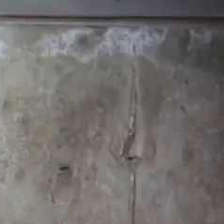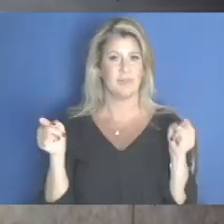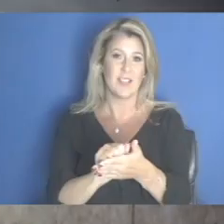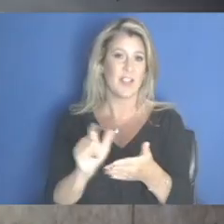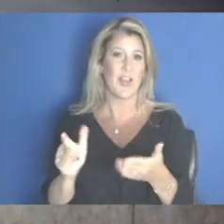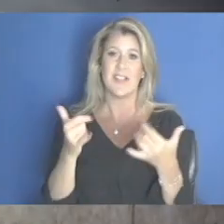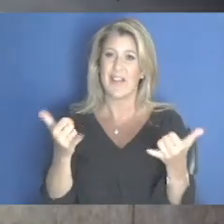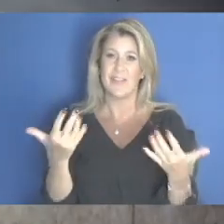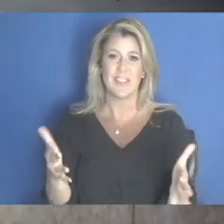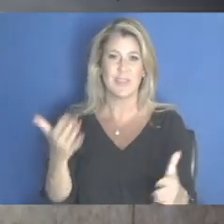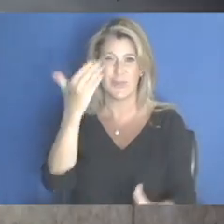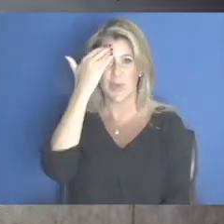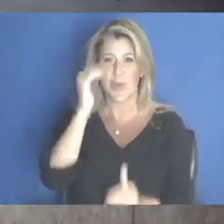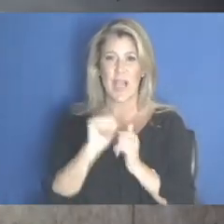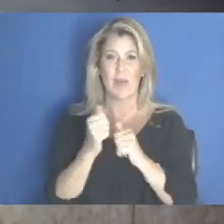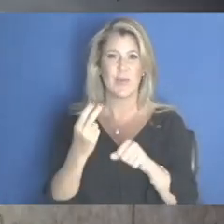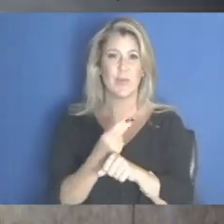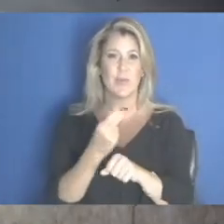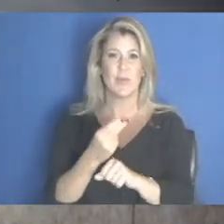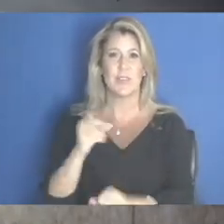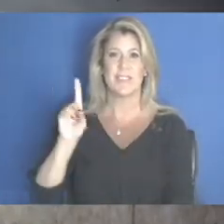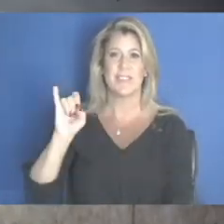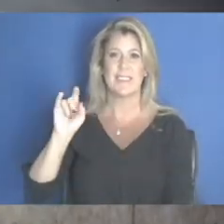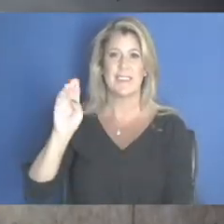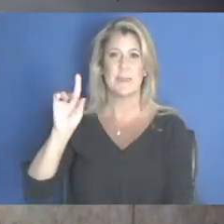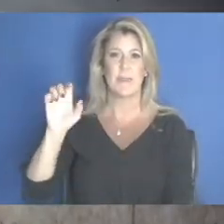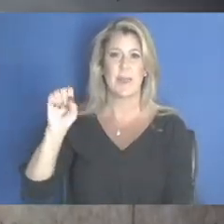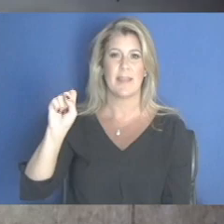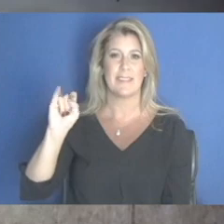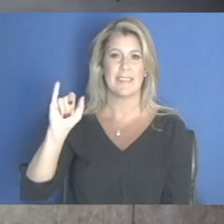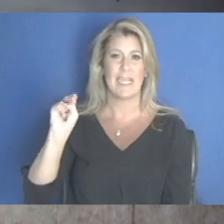And that's it. Now you know how to use Dixie